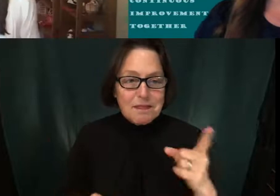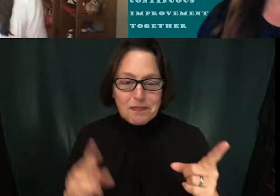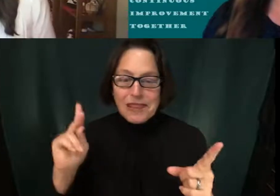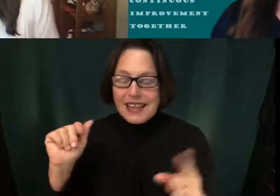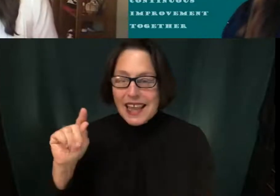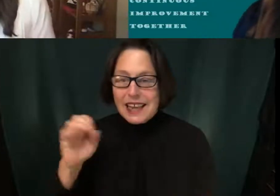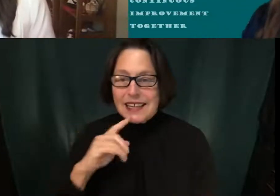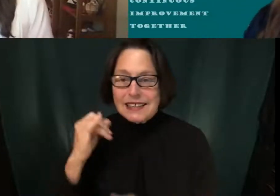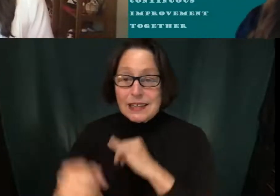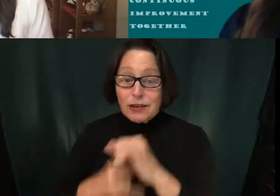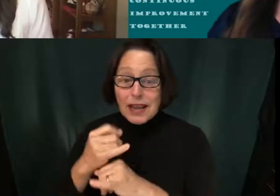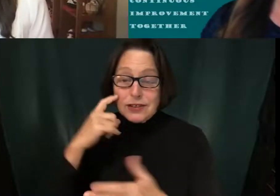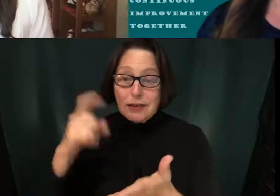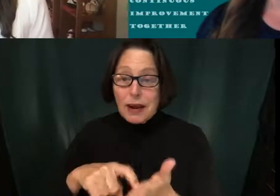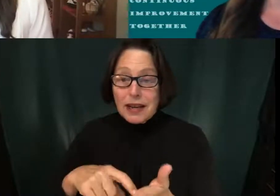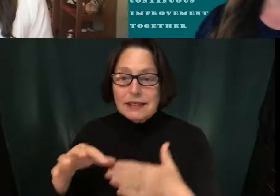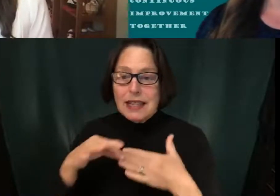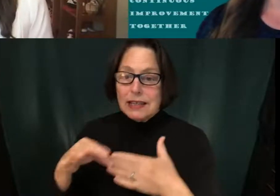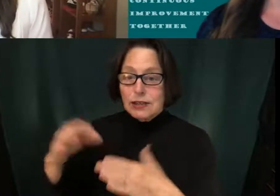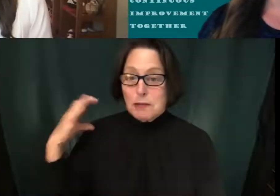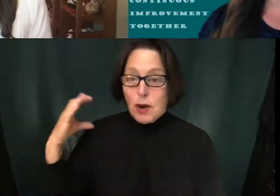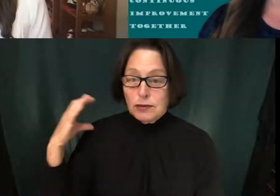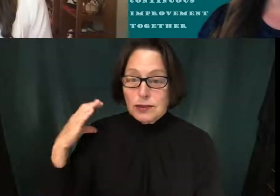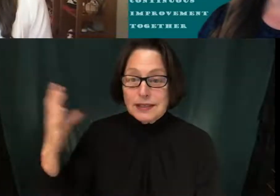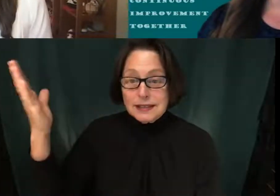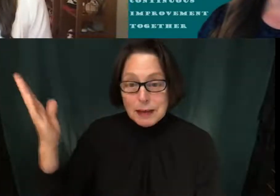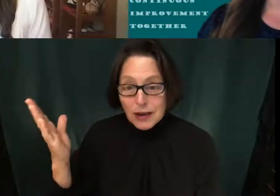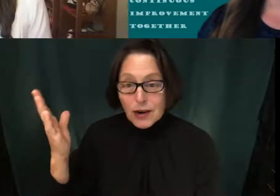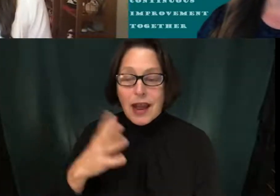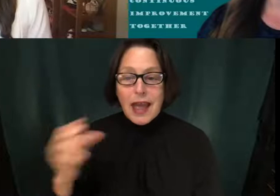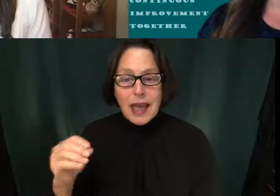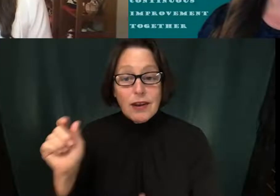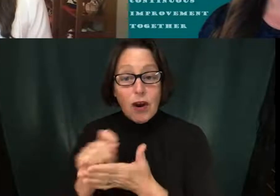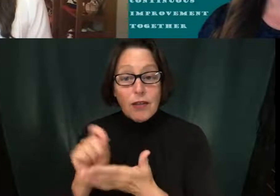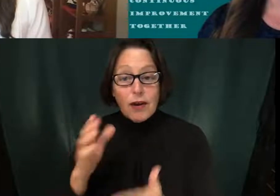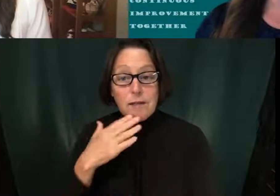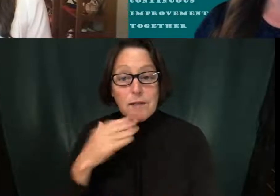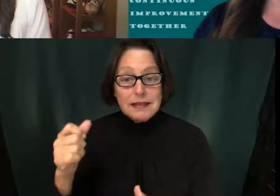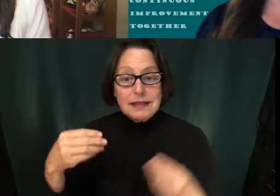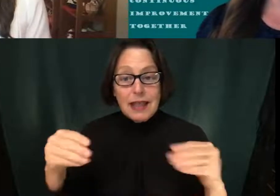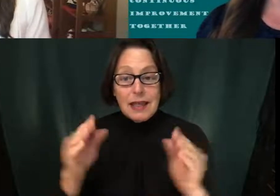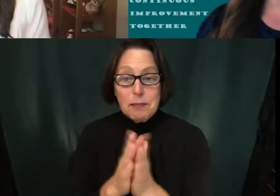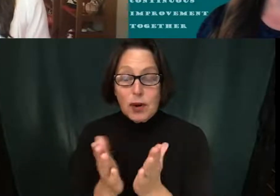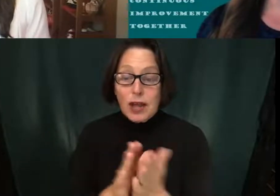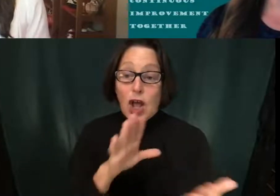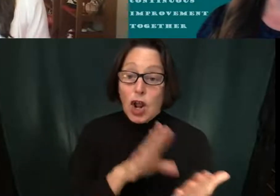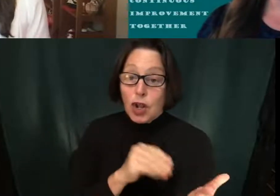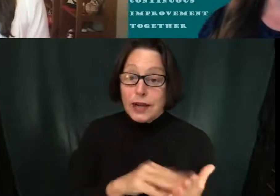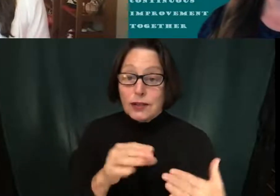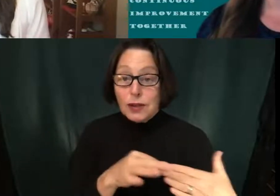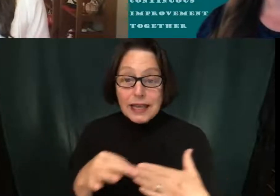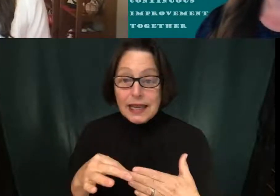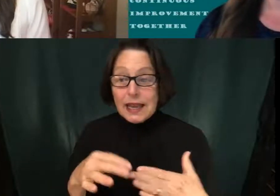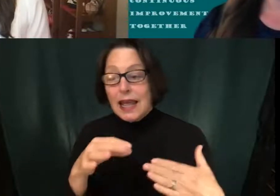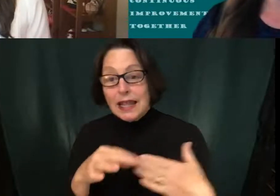an internationally recognized leadership coach, speaker, and author of best-selling book, Learning to Lead, Leading